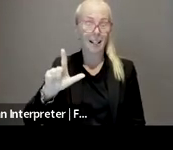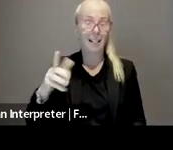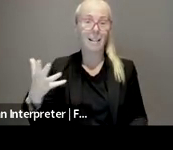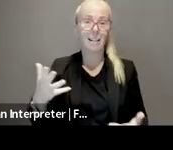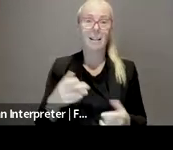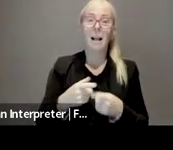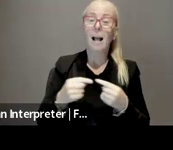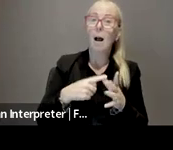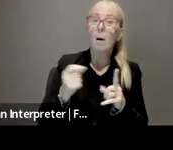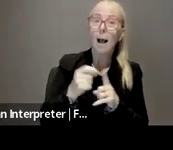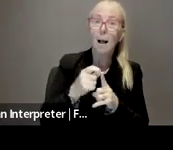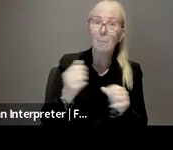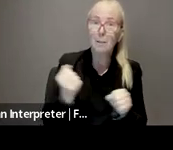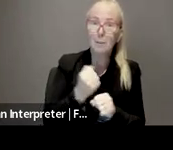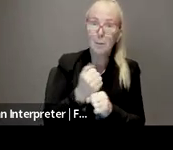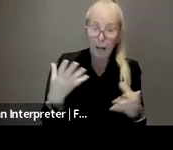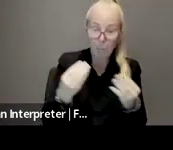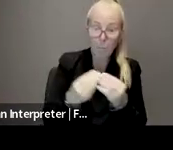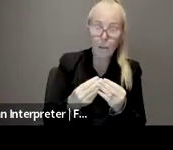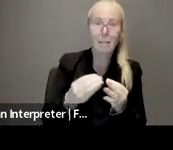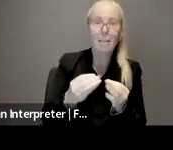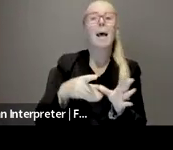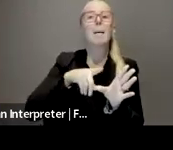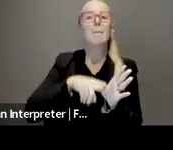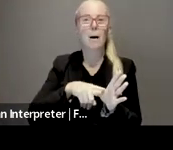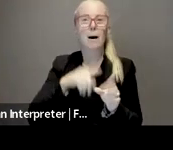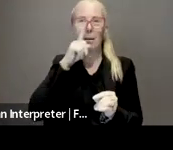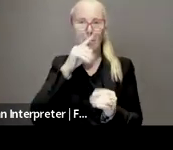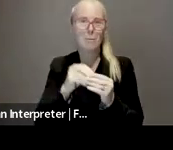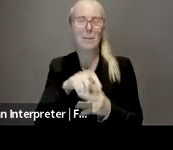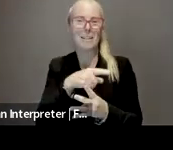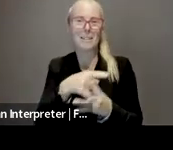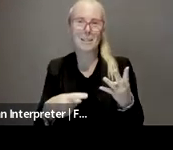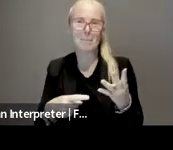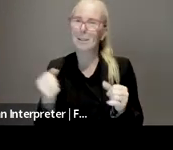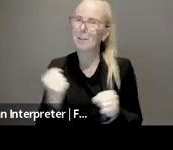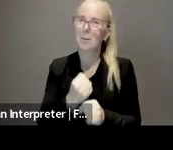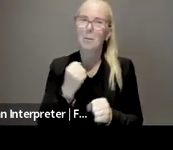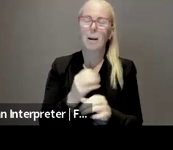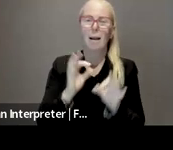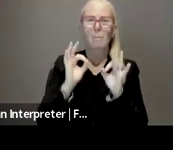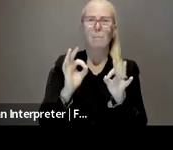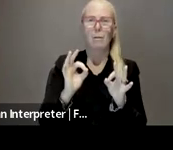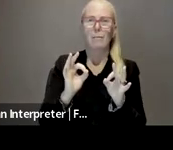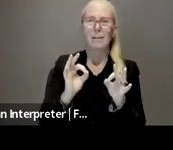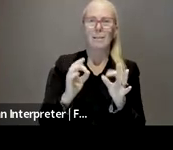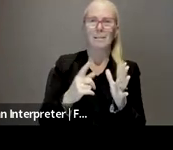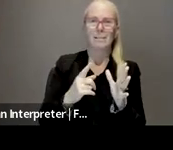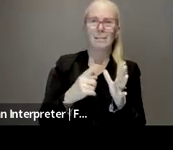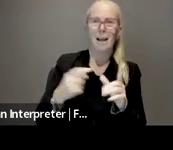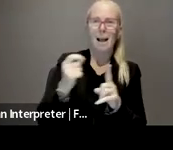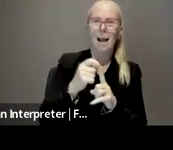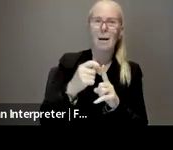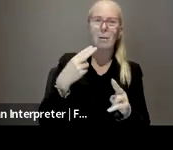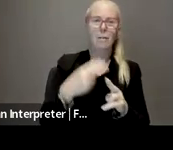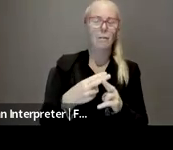with disabilities to provide an end-to-end accessible solution for those who are blind, low vision, deaf, hard of hearing, wheelchair users with and